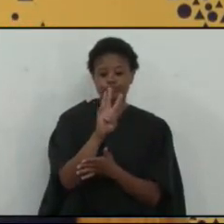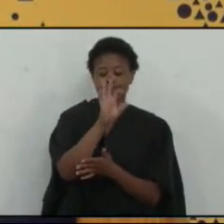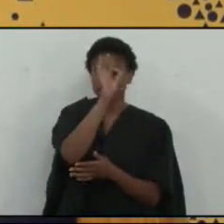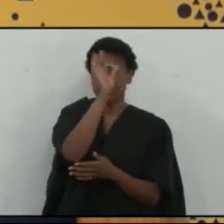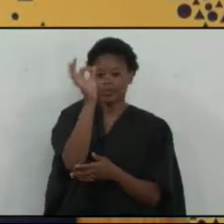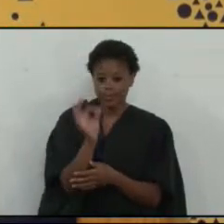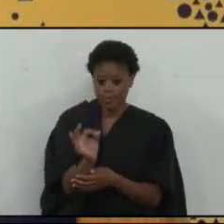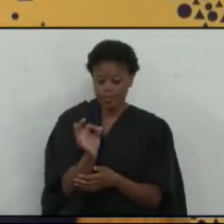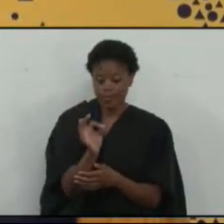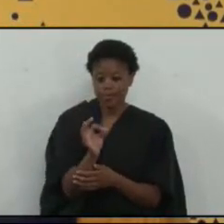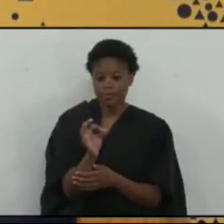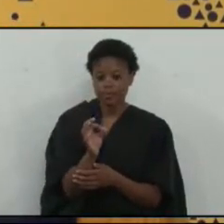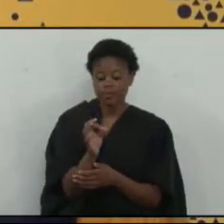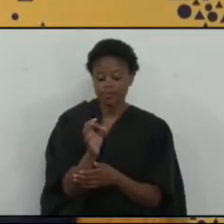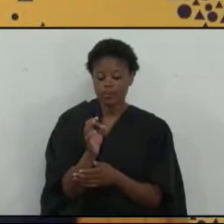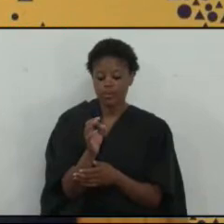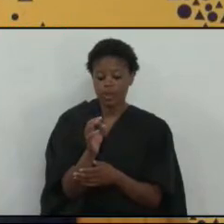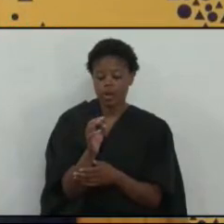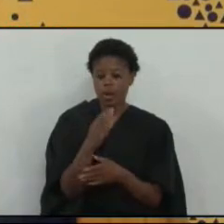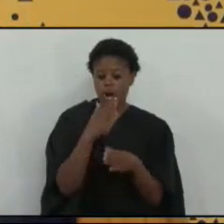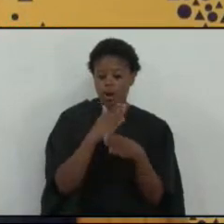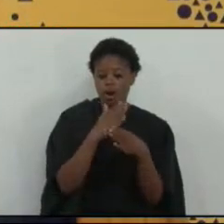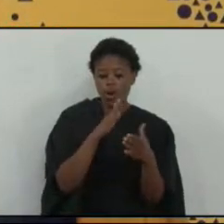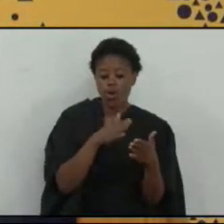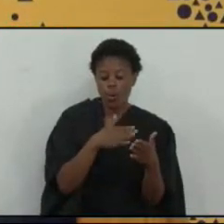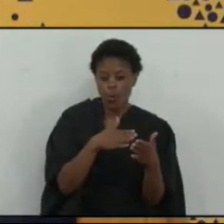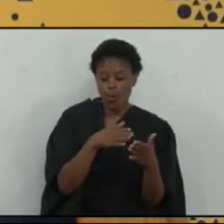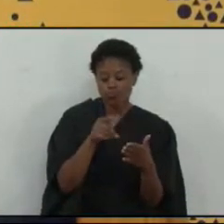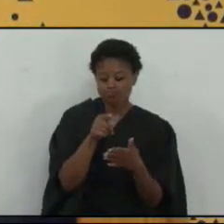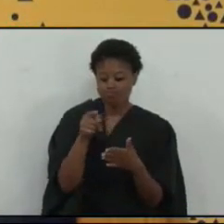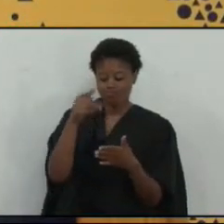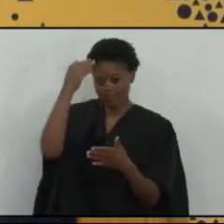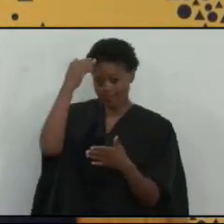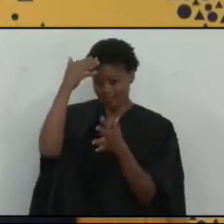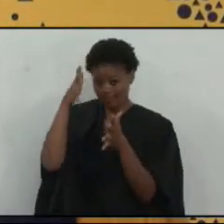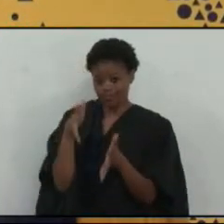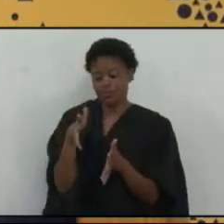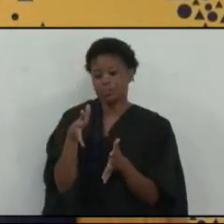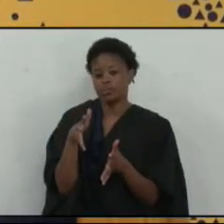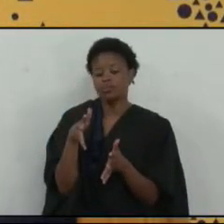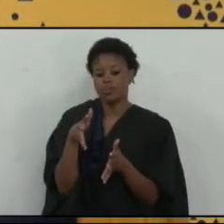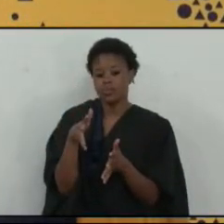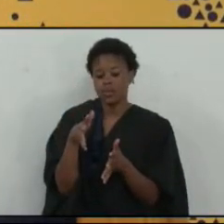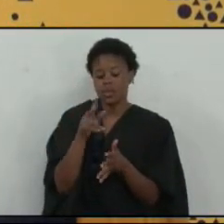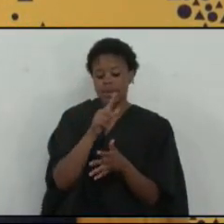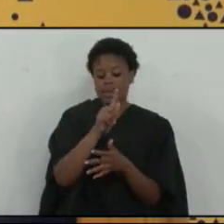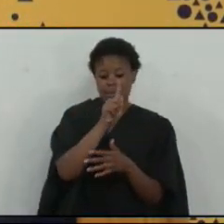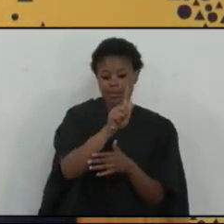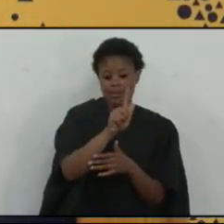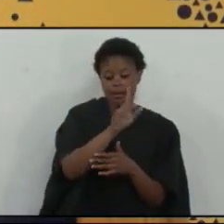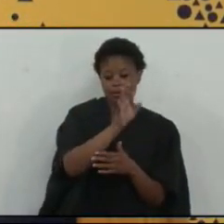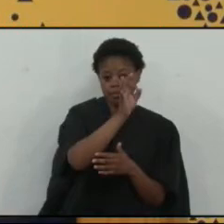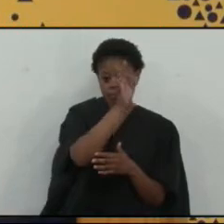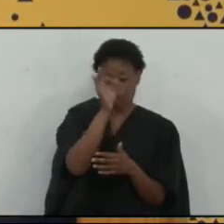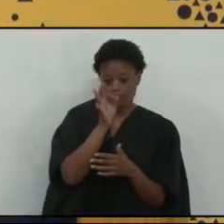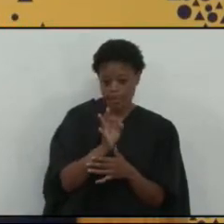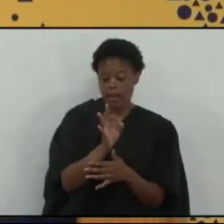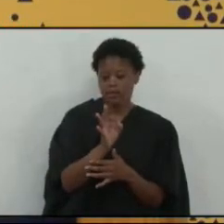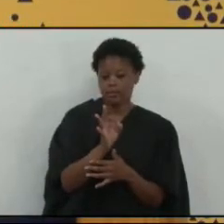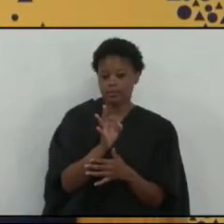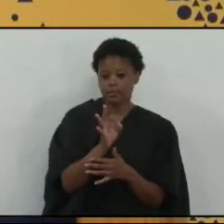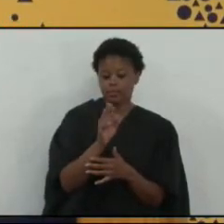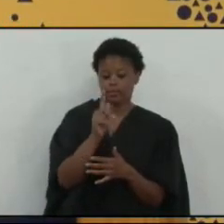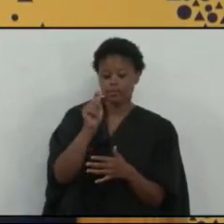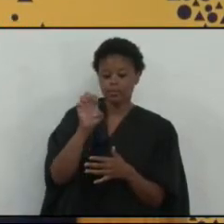2.4% of unemployed persons were graduates, while another 7%